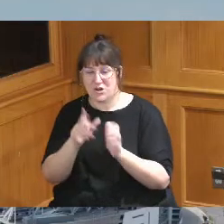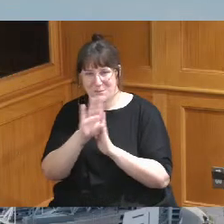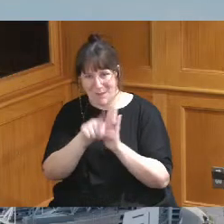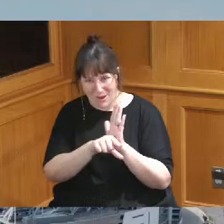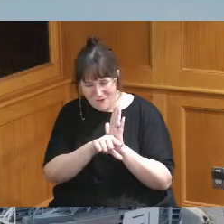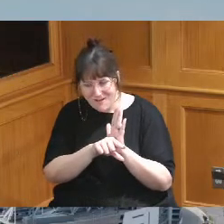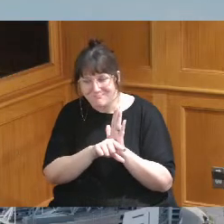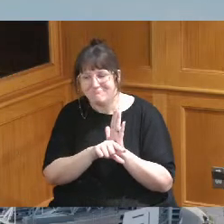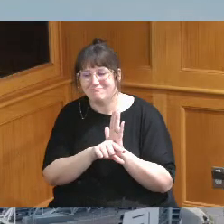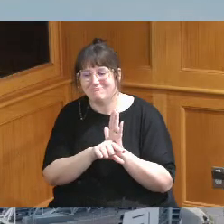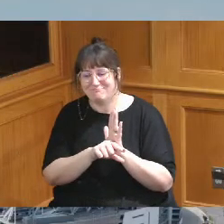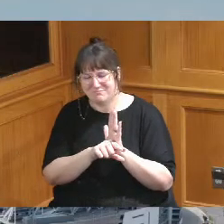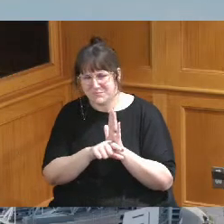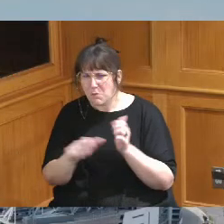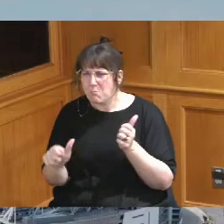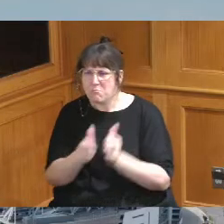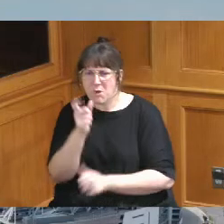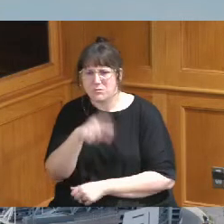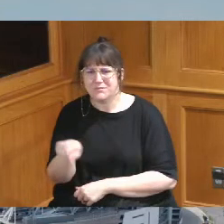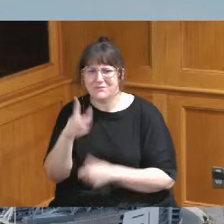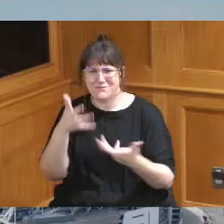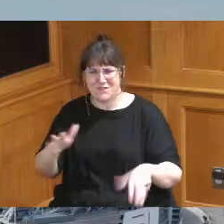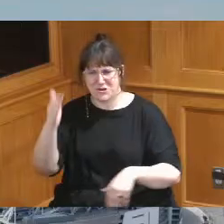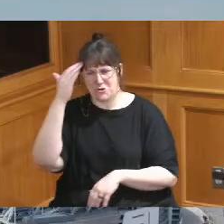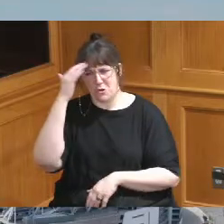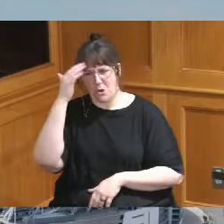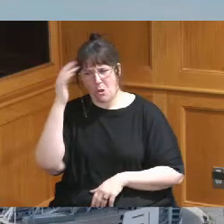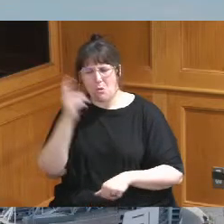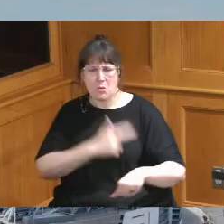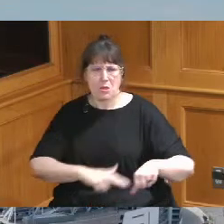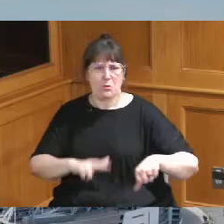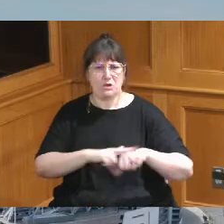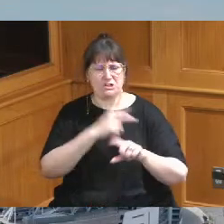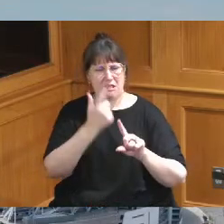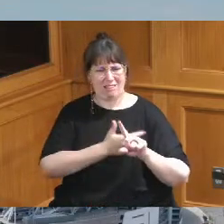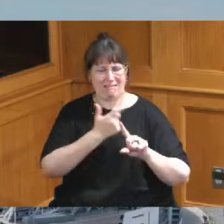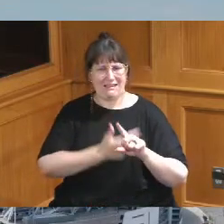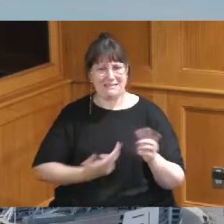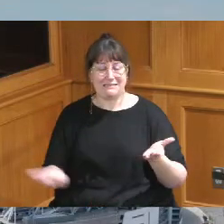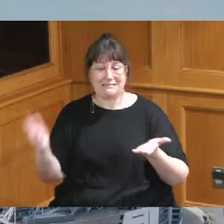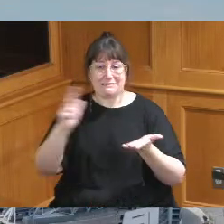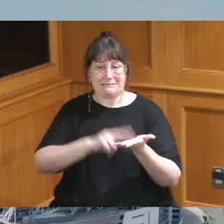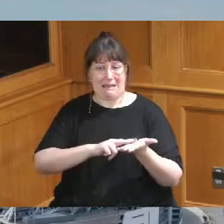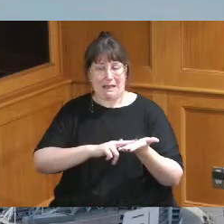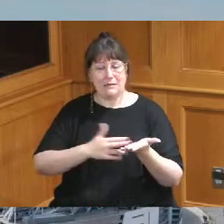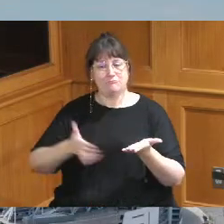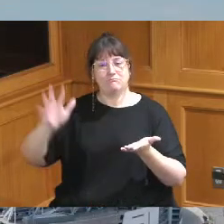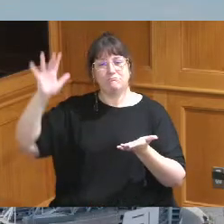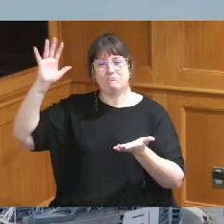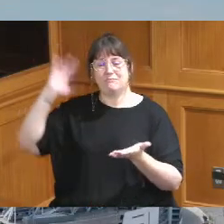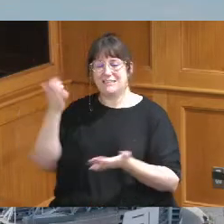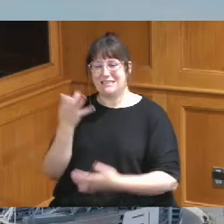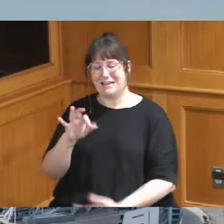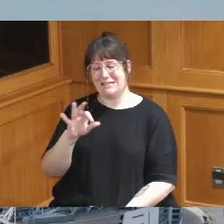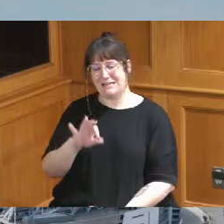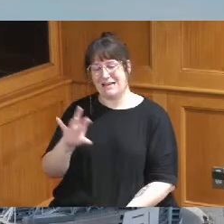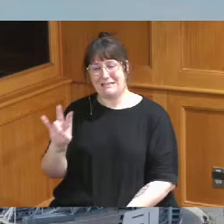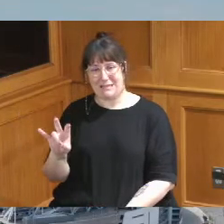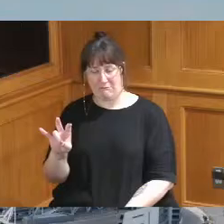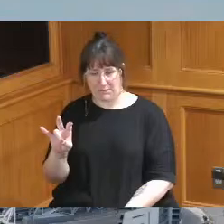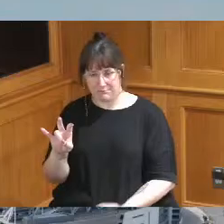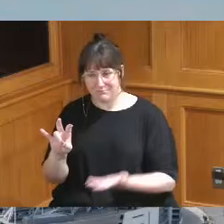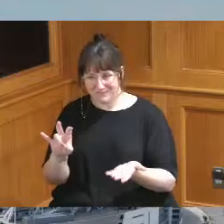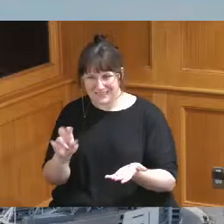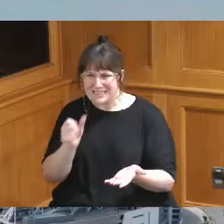background, as most know, the original County Bengals lease was signed back in 1997. I don't think it's